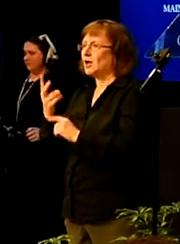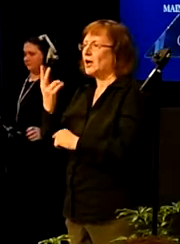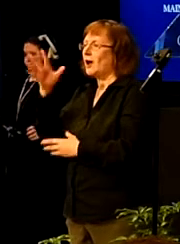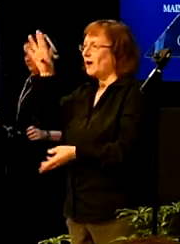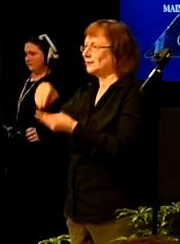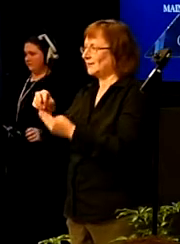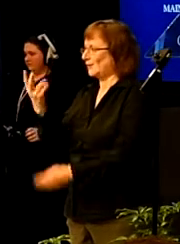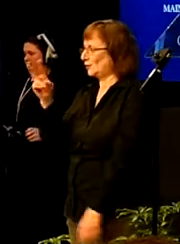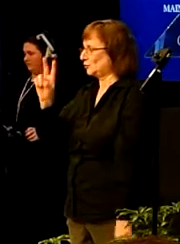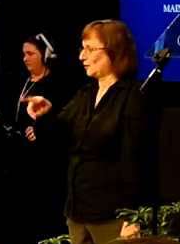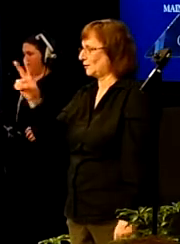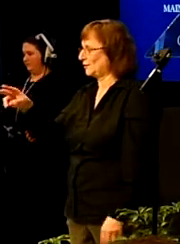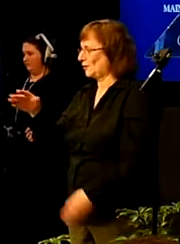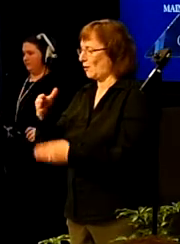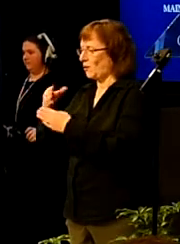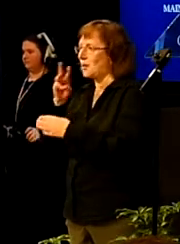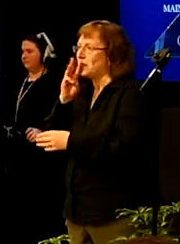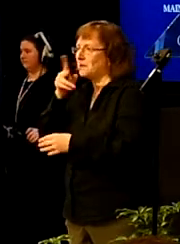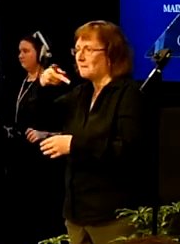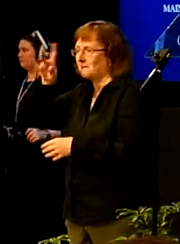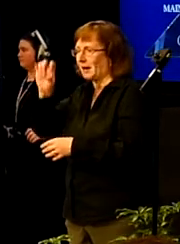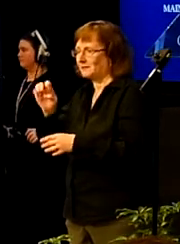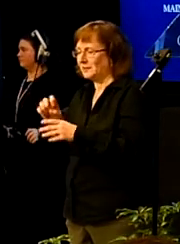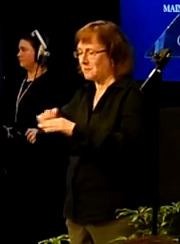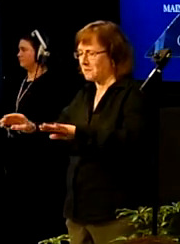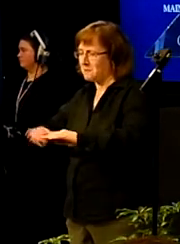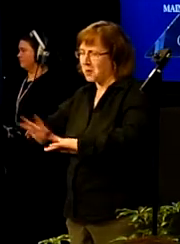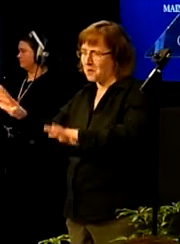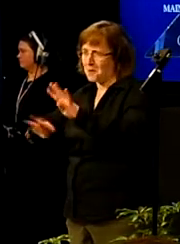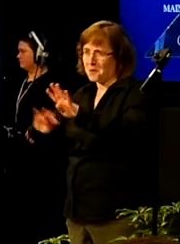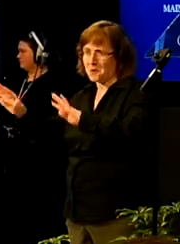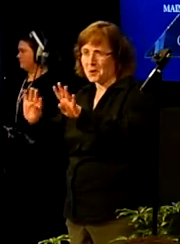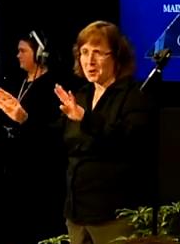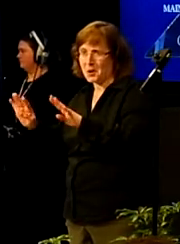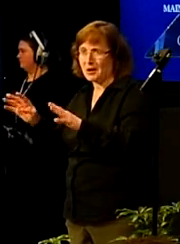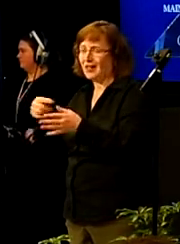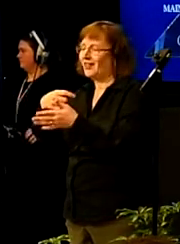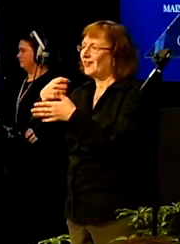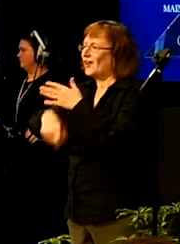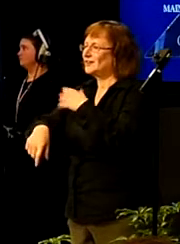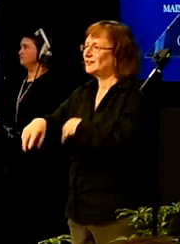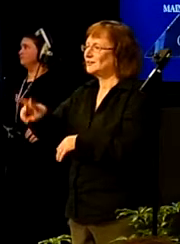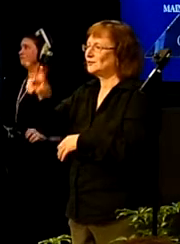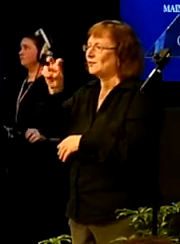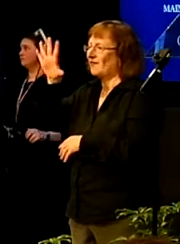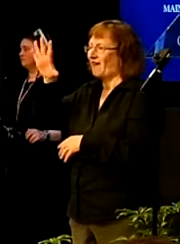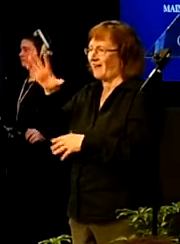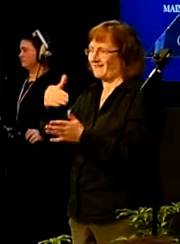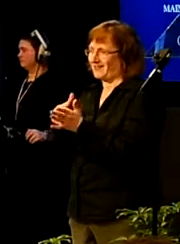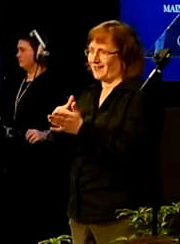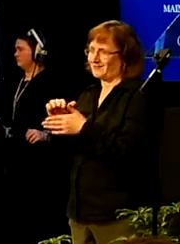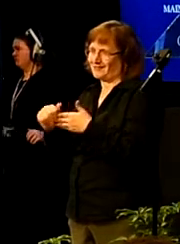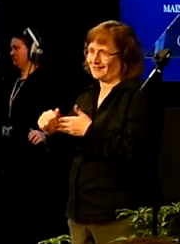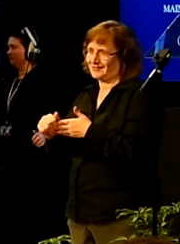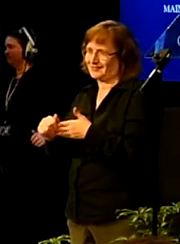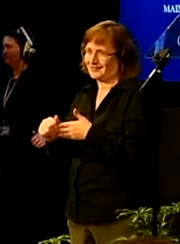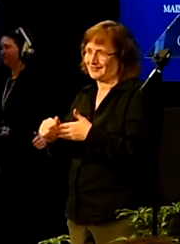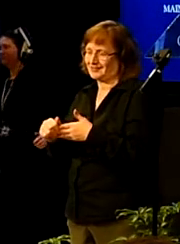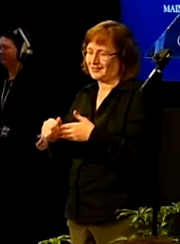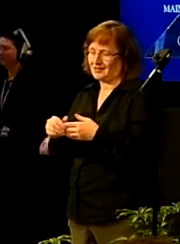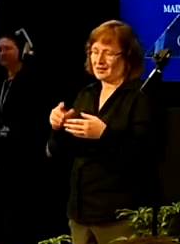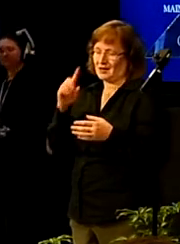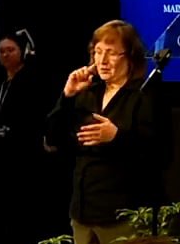breaks, the repair of which cost the city more than $205,000. Both the numbers and